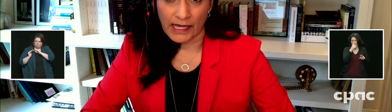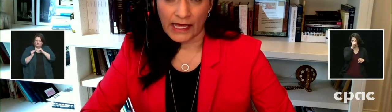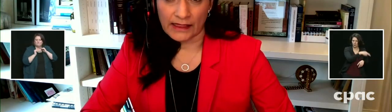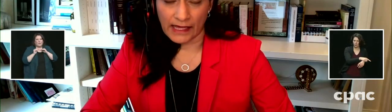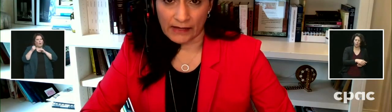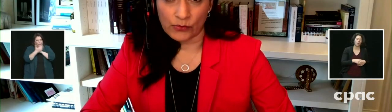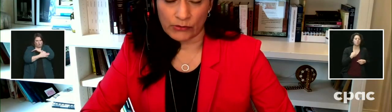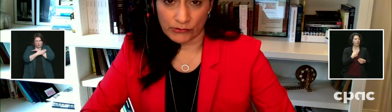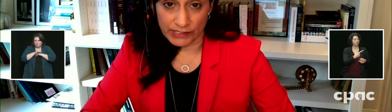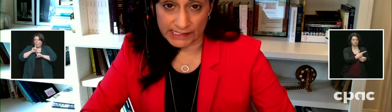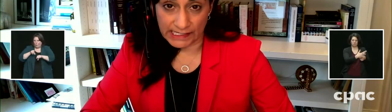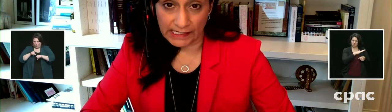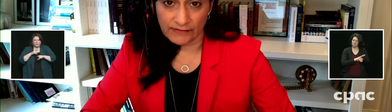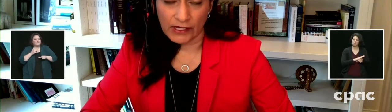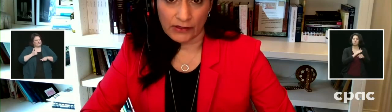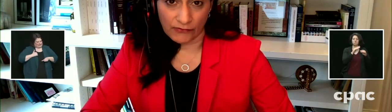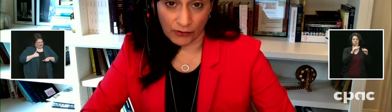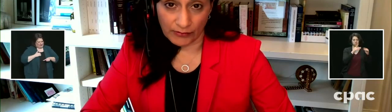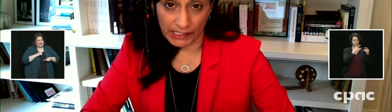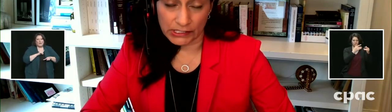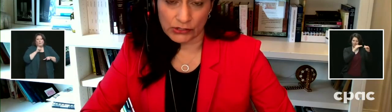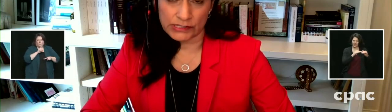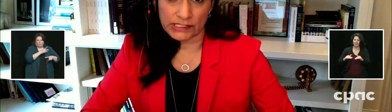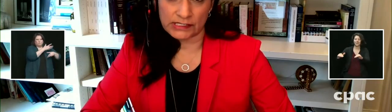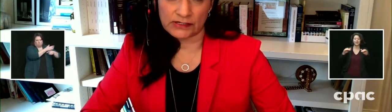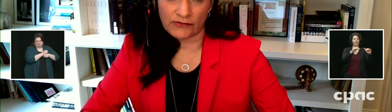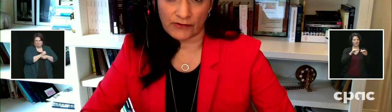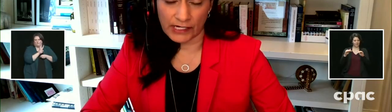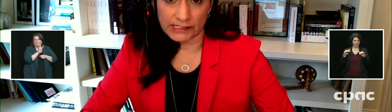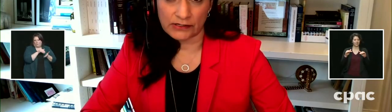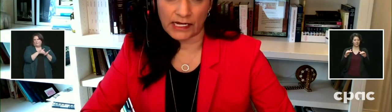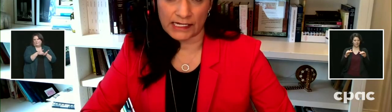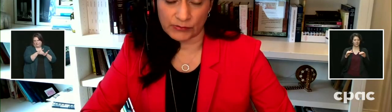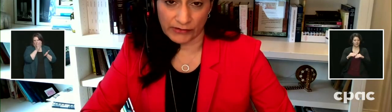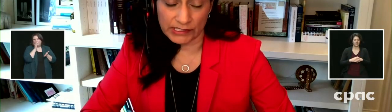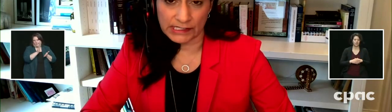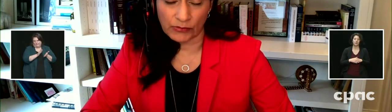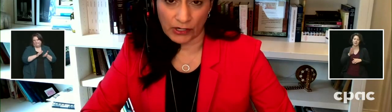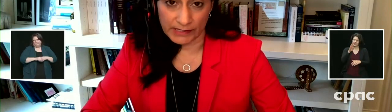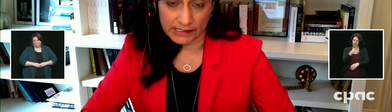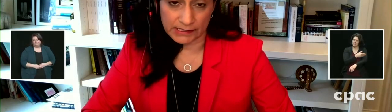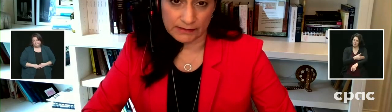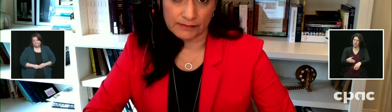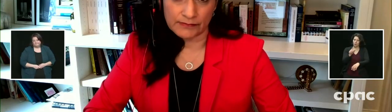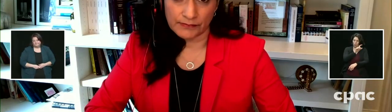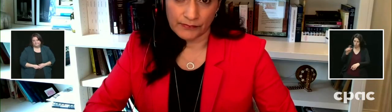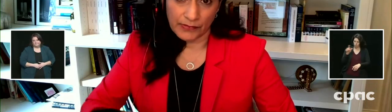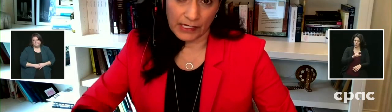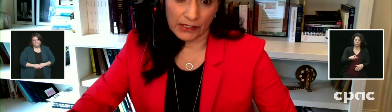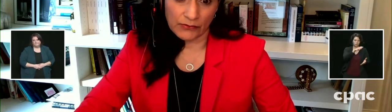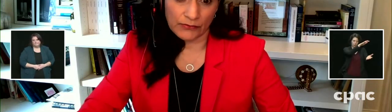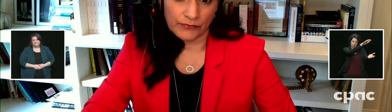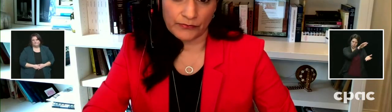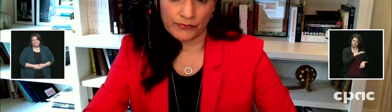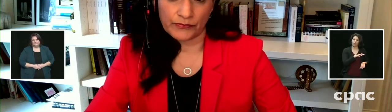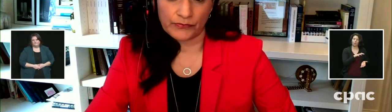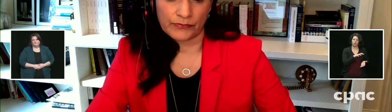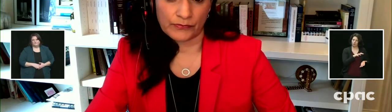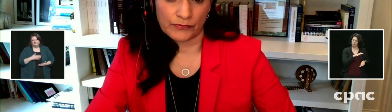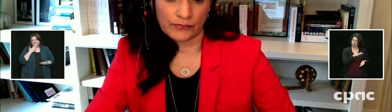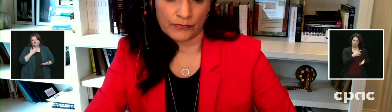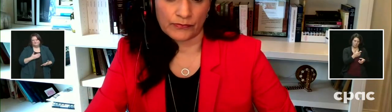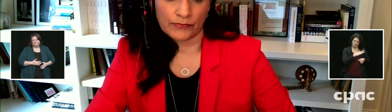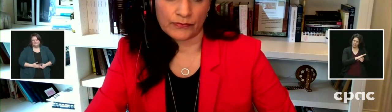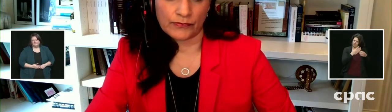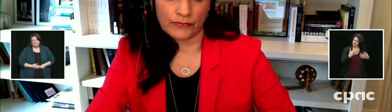assured that we will receive the 4 million doses from Pfizer as previously promised. Thank you.